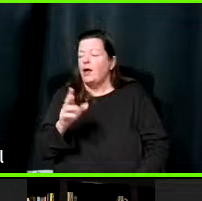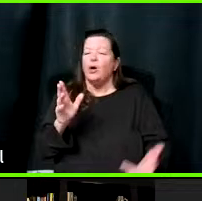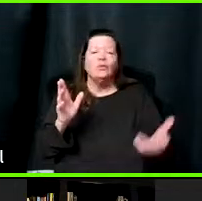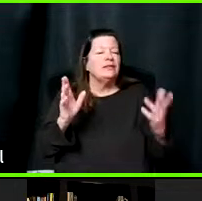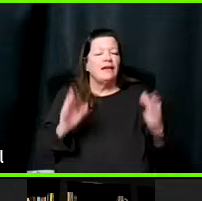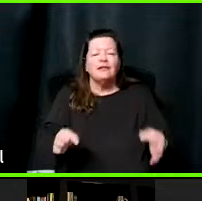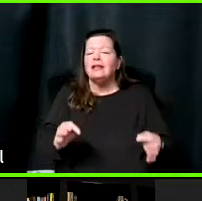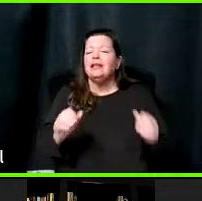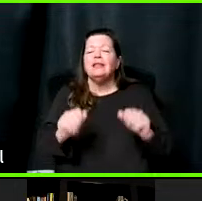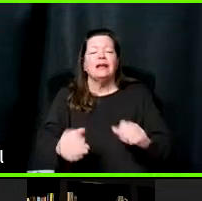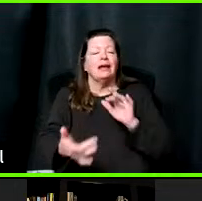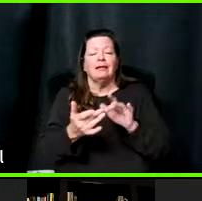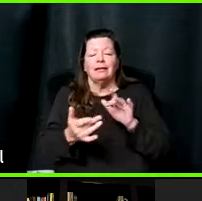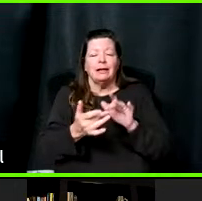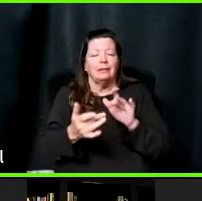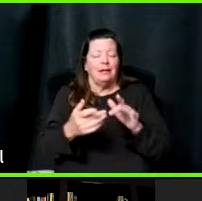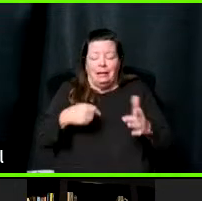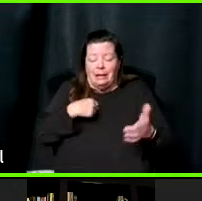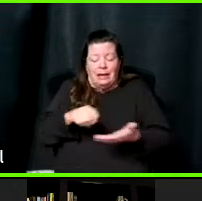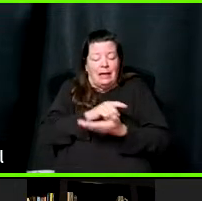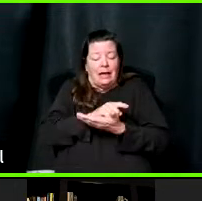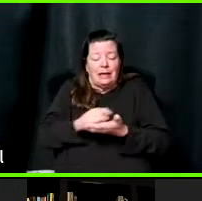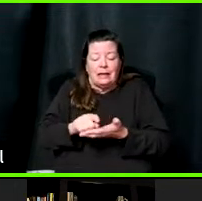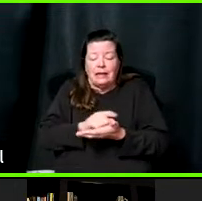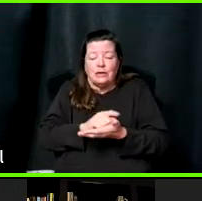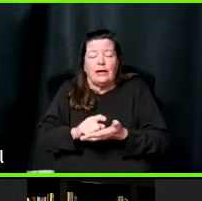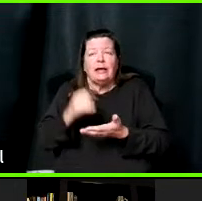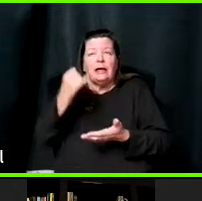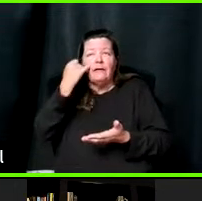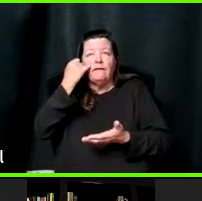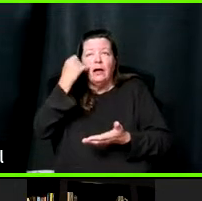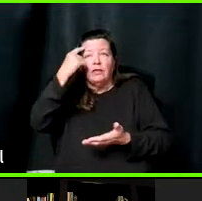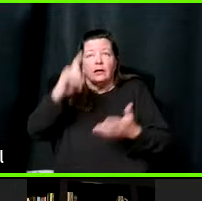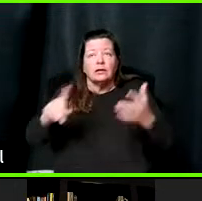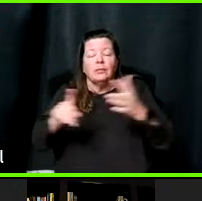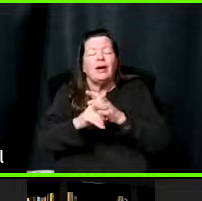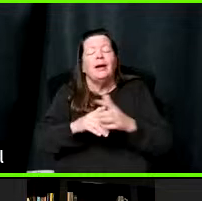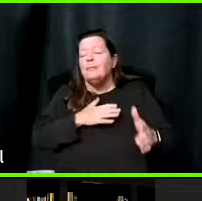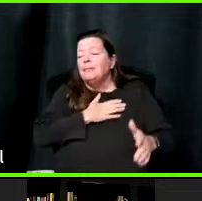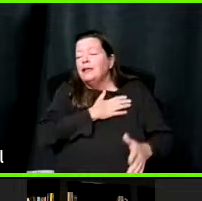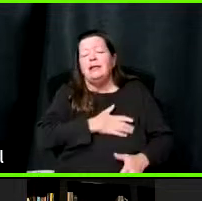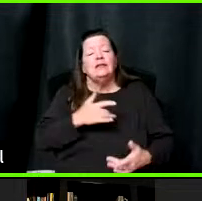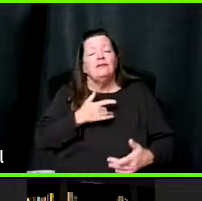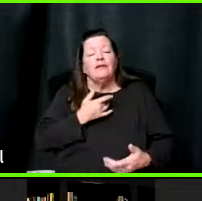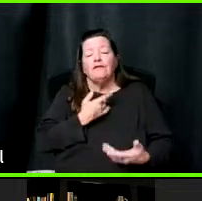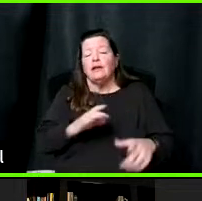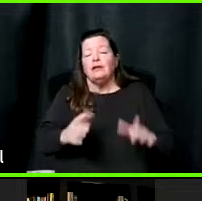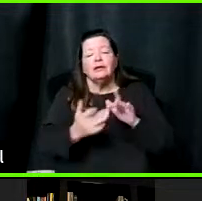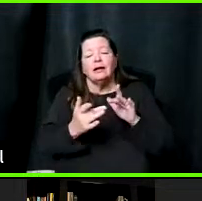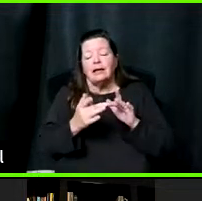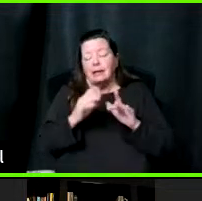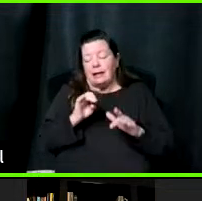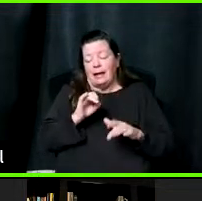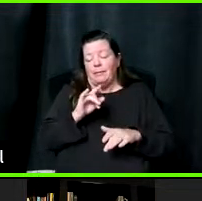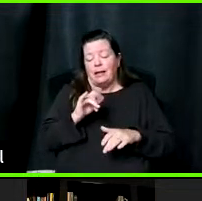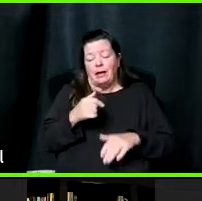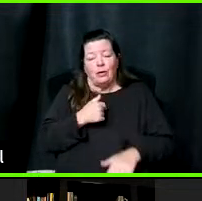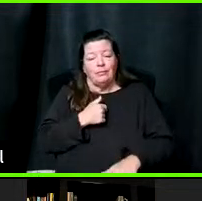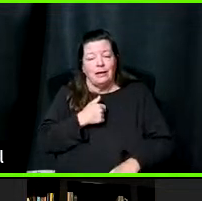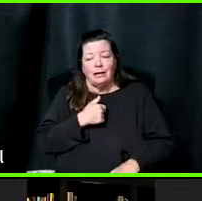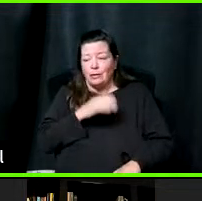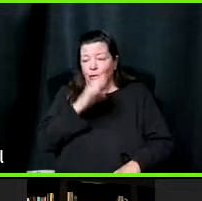Absolutely. I think over the next week, if additional thoughts come up, please feel free to reach out to Emily and I, or you can just email